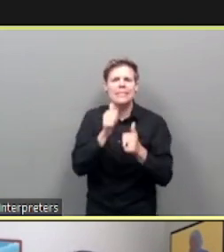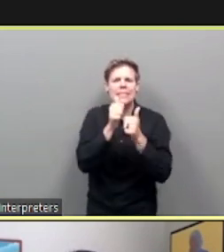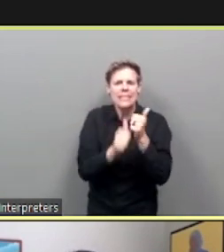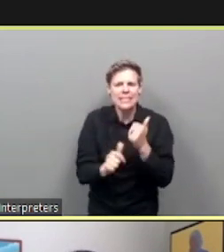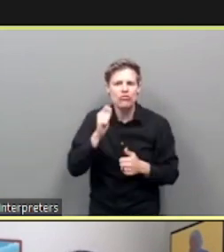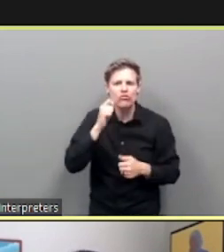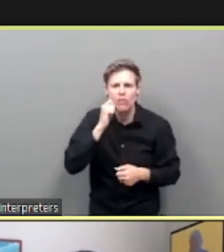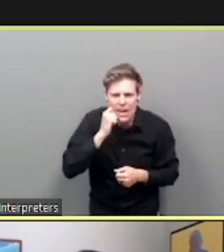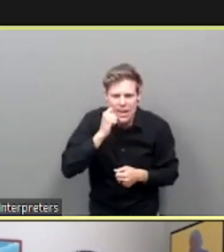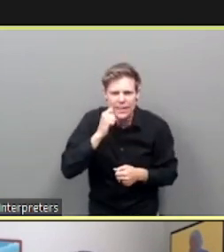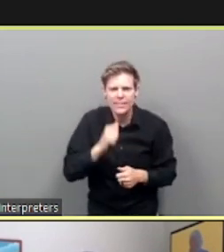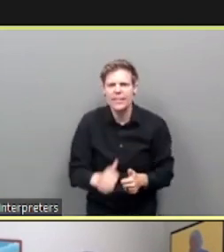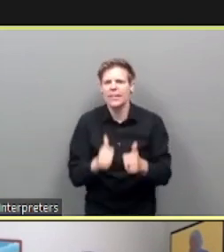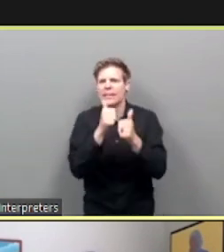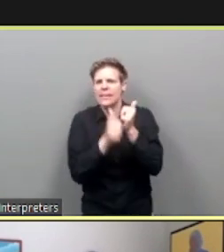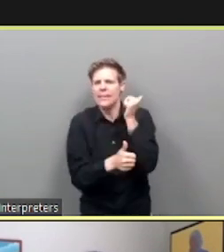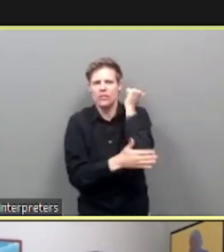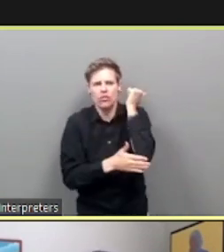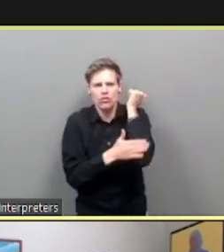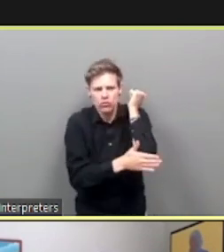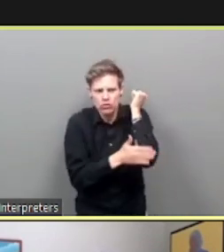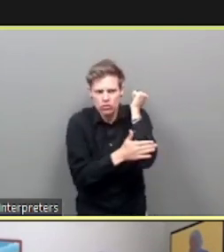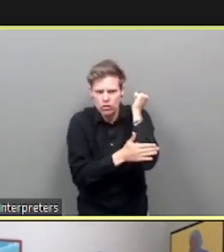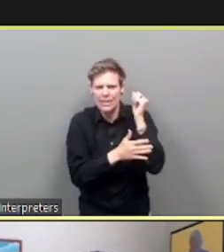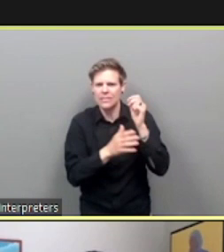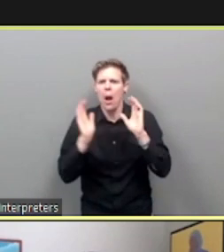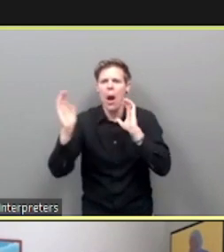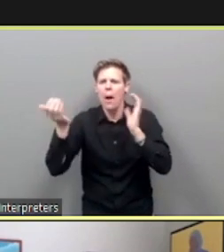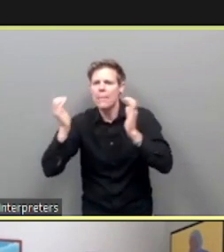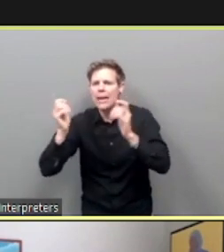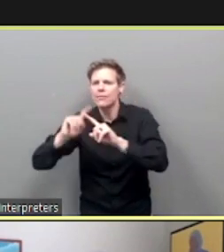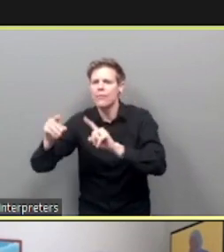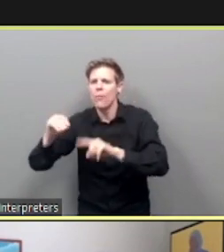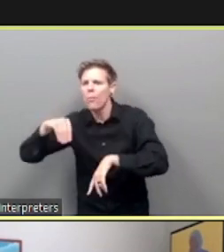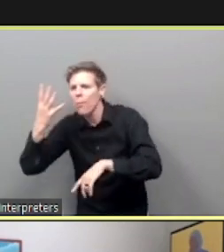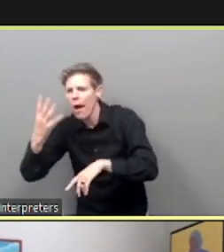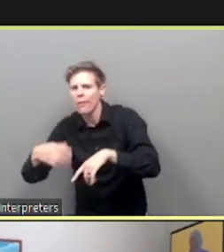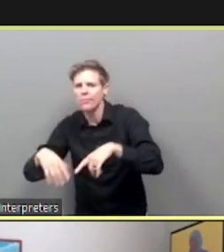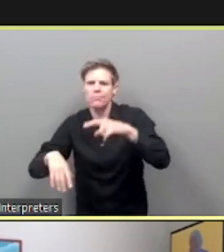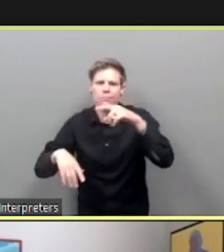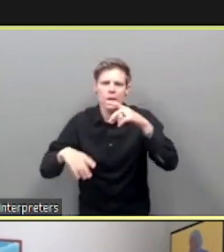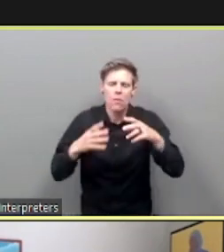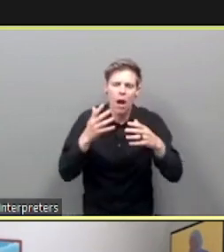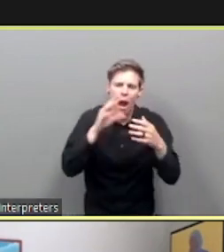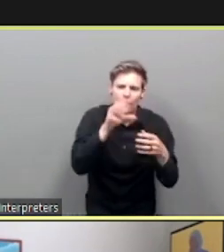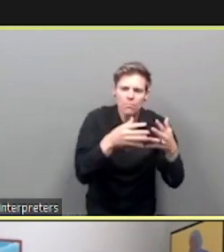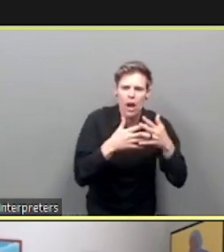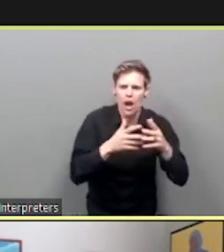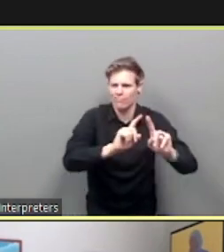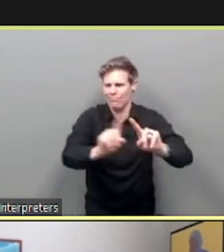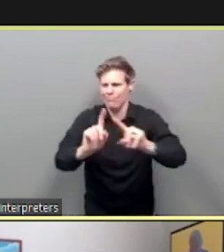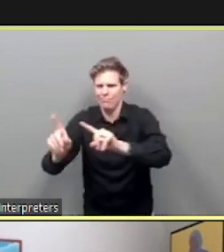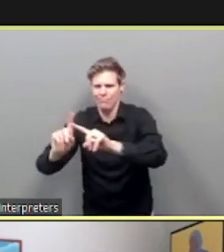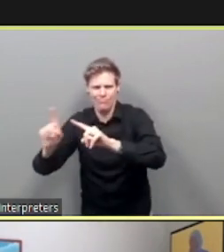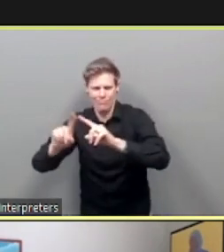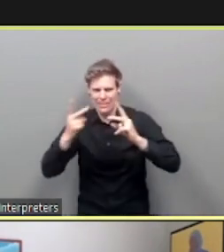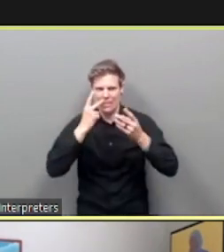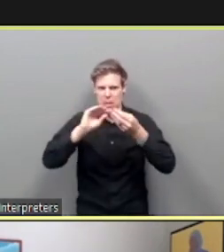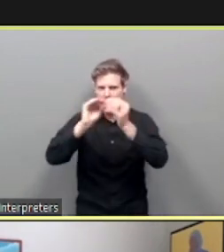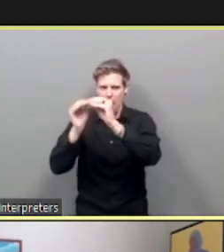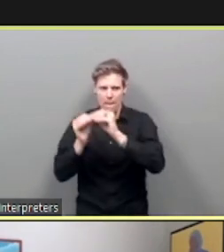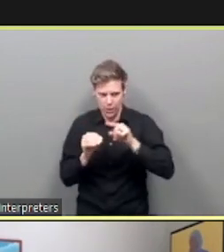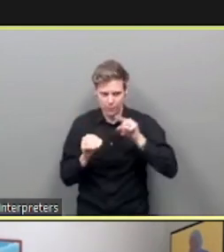race and ethnicities. So for instance, let's just go through Chavez County. So last week, Chavez County was